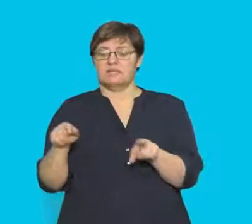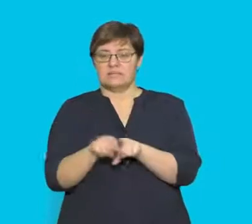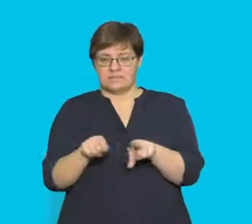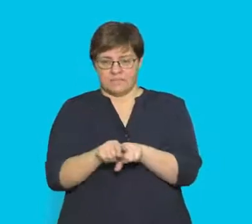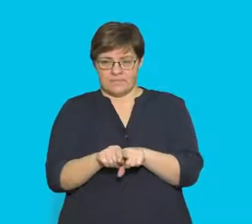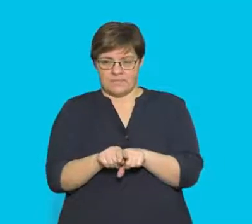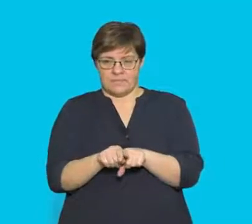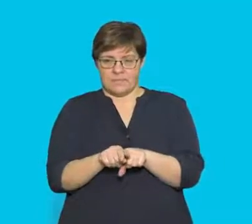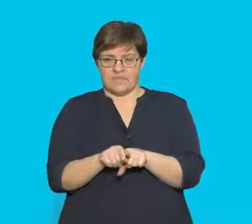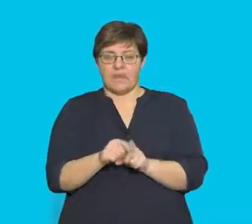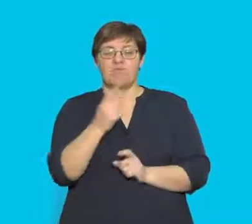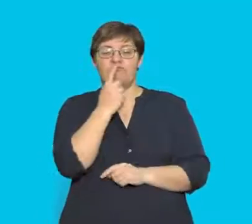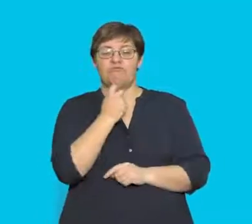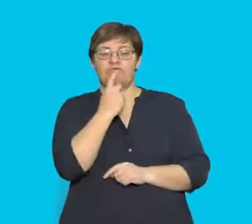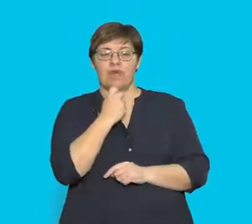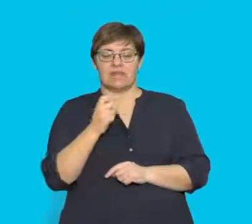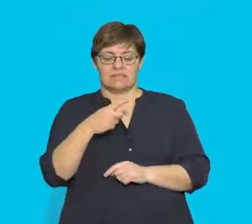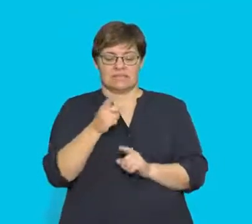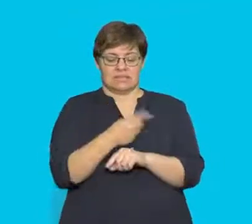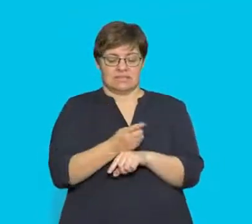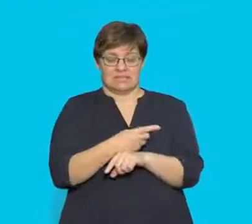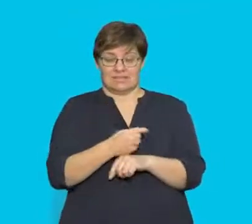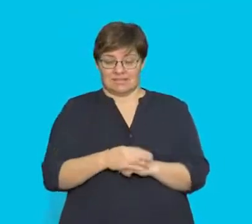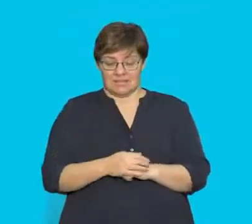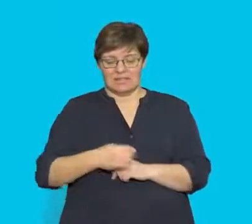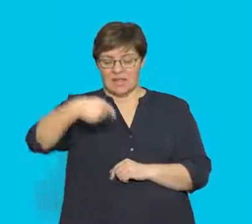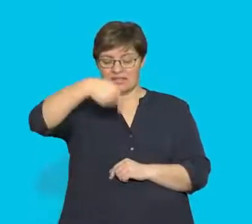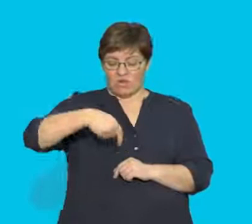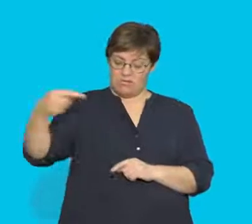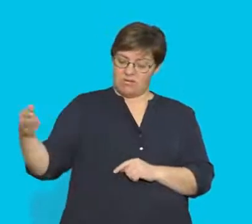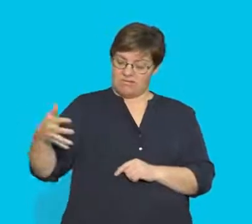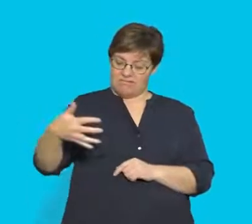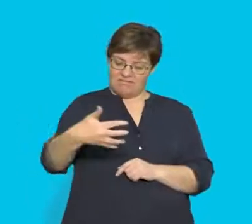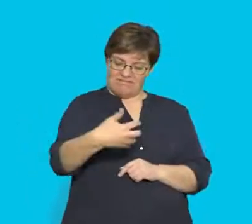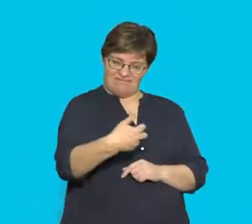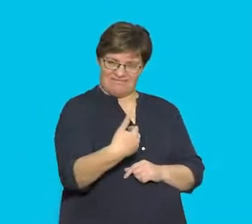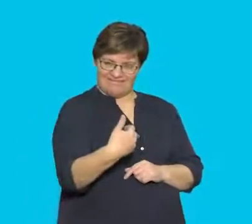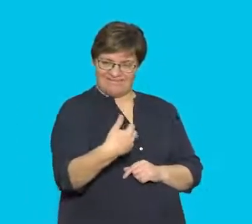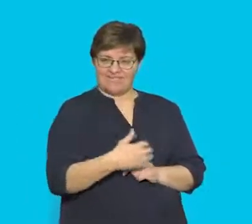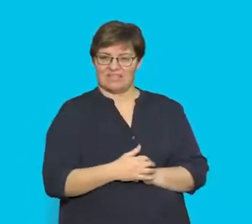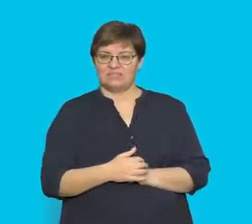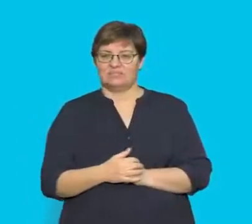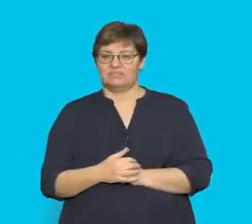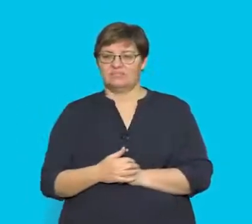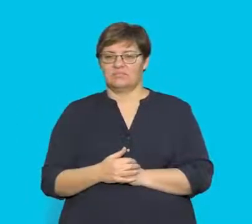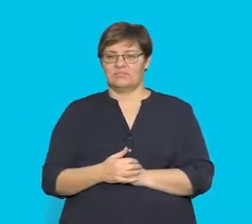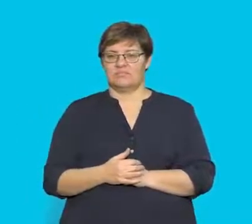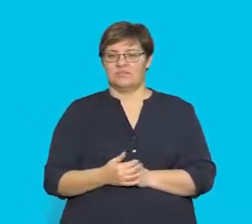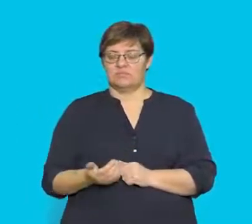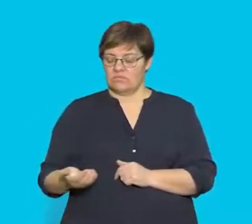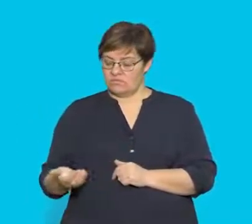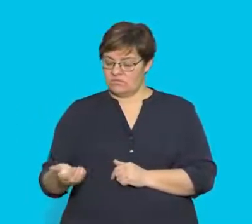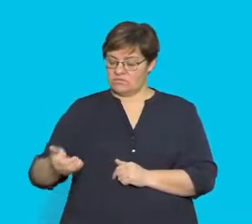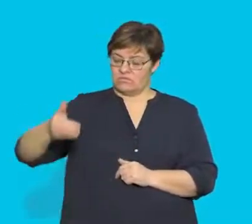same direction as the red compass needles. If we move it around, this